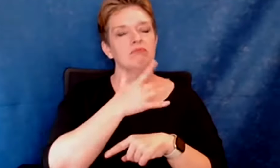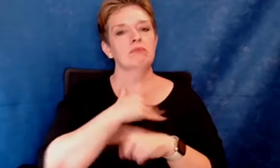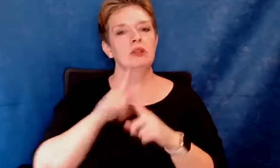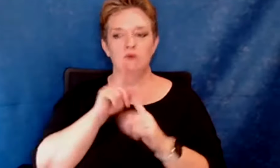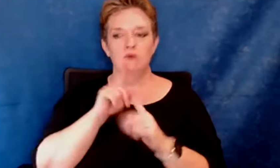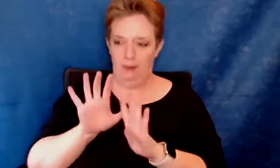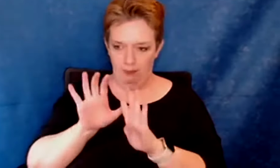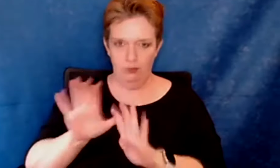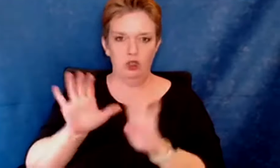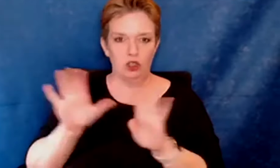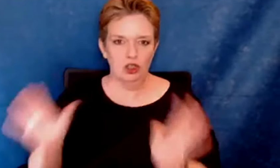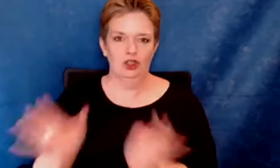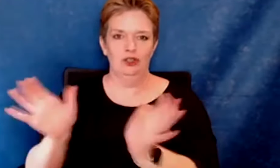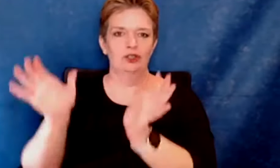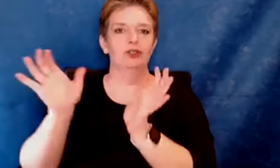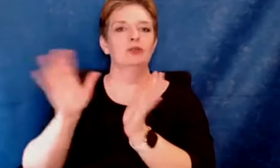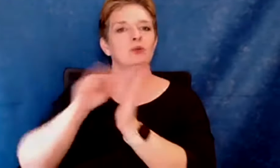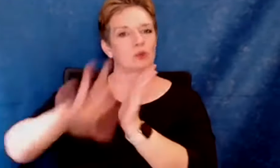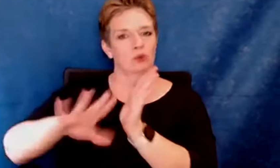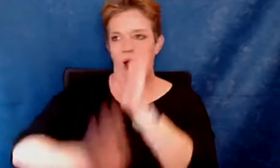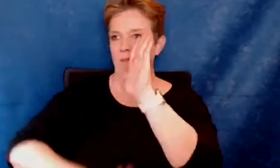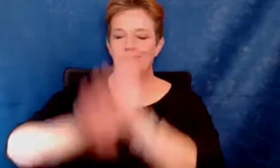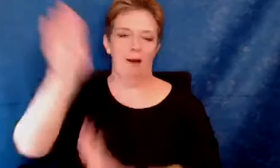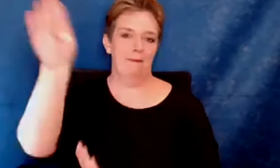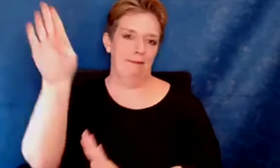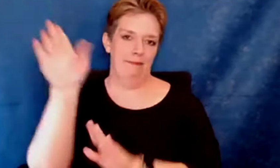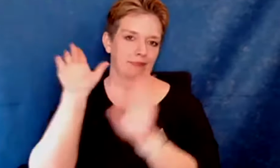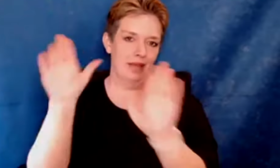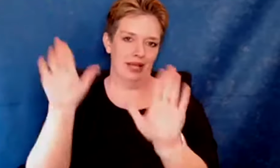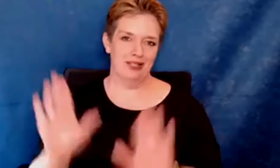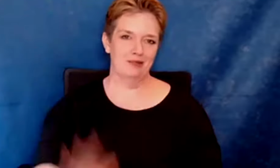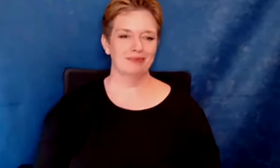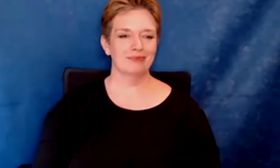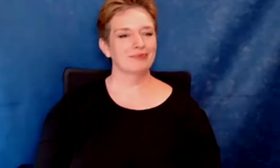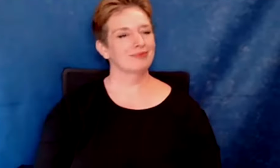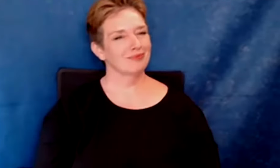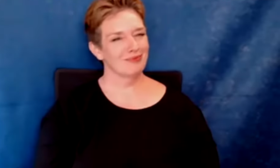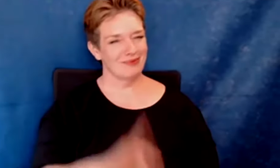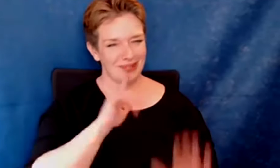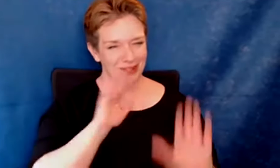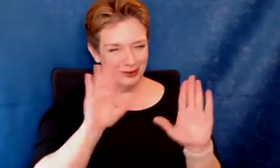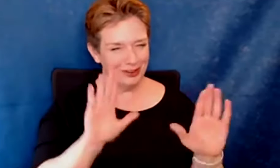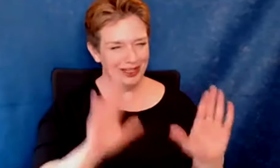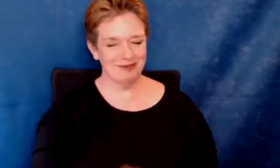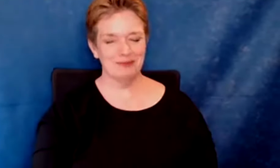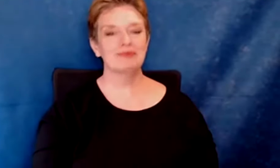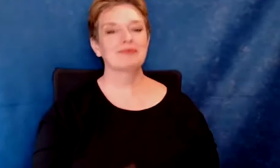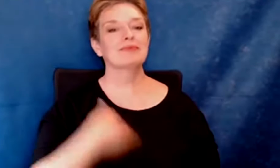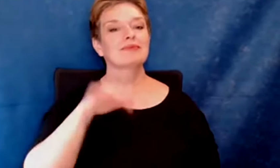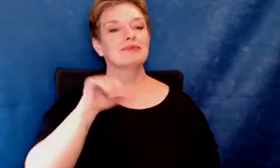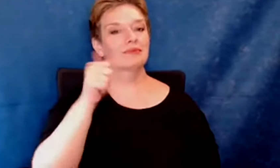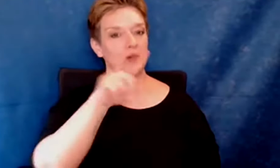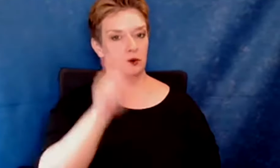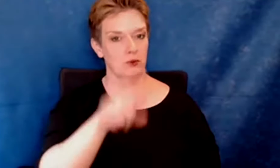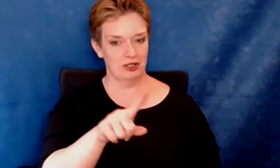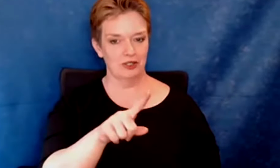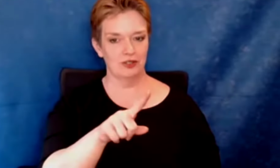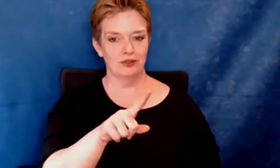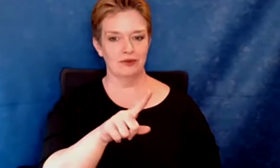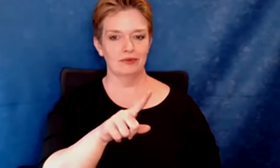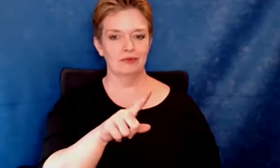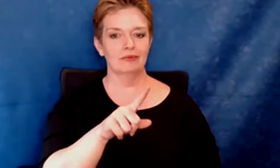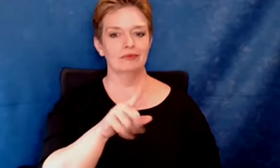her students to towards excellence. So that's incredible. We have another question that kind of additionally asks